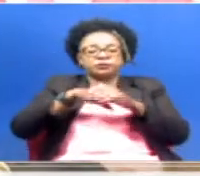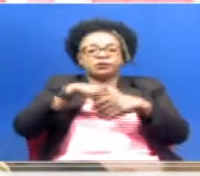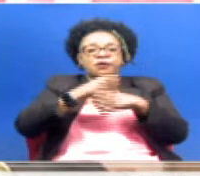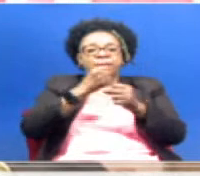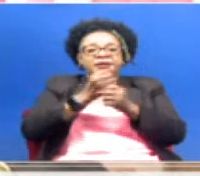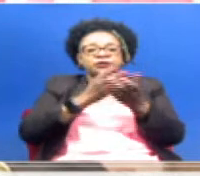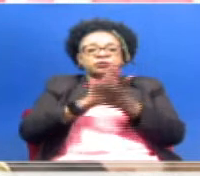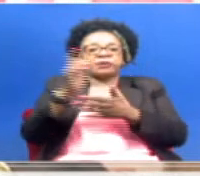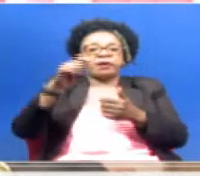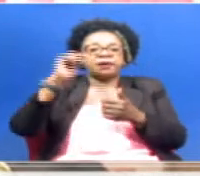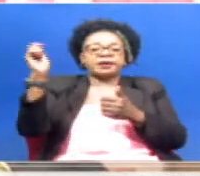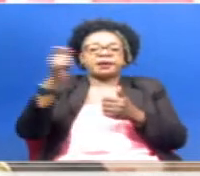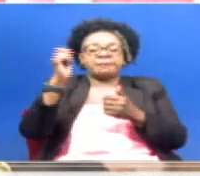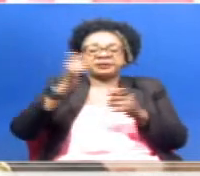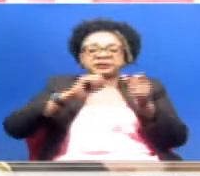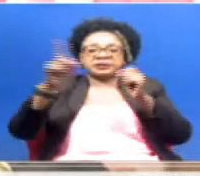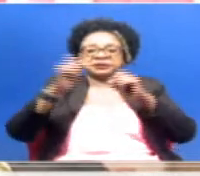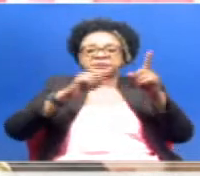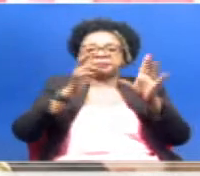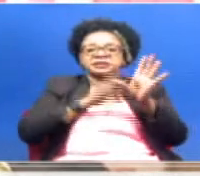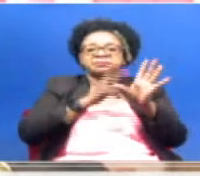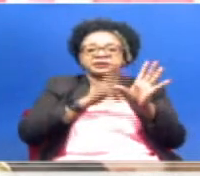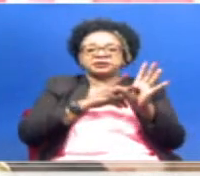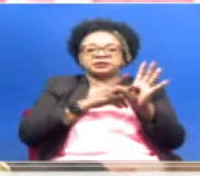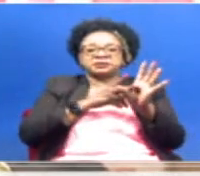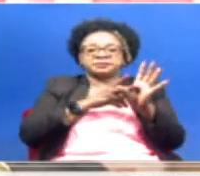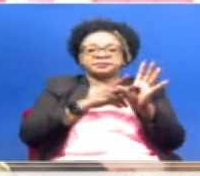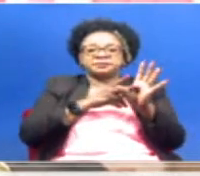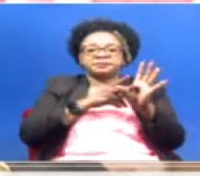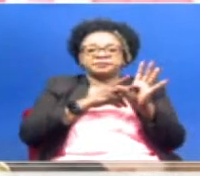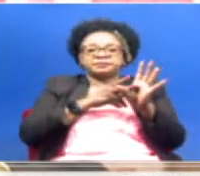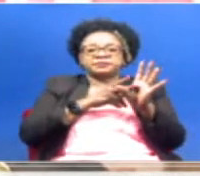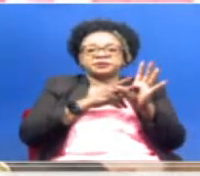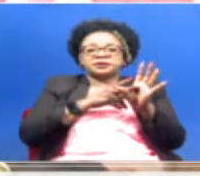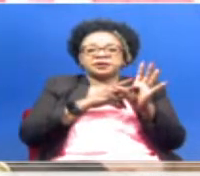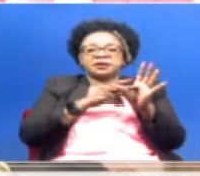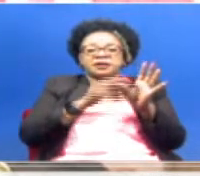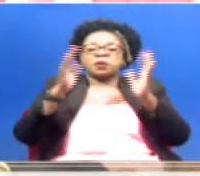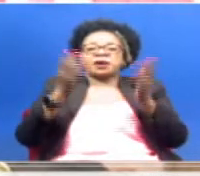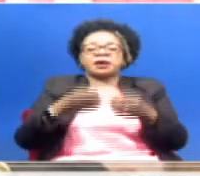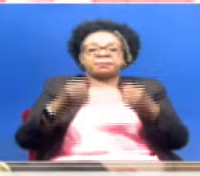Stars participates in the Centennial World Cup